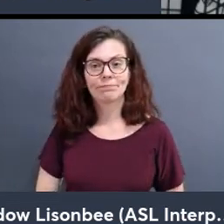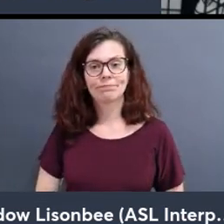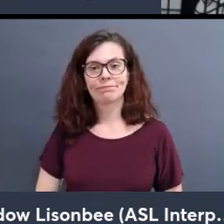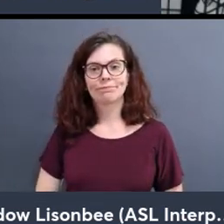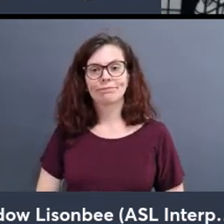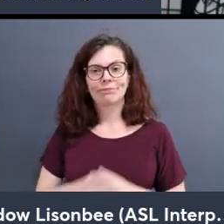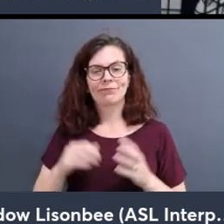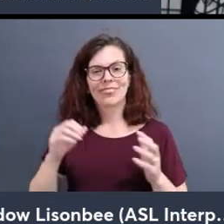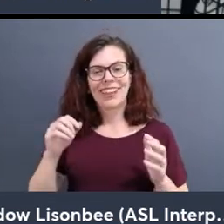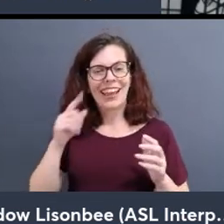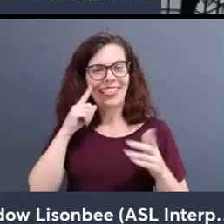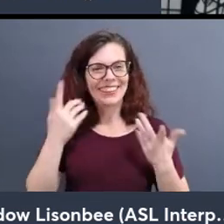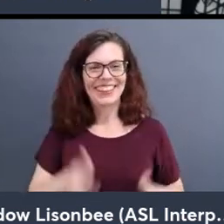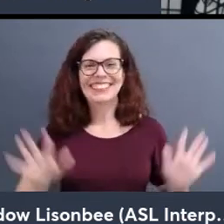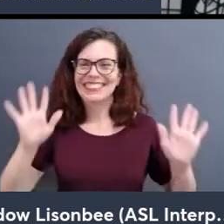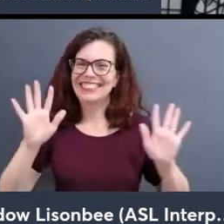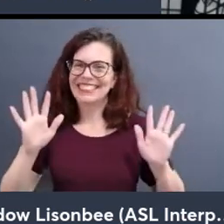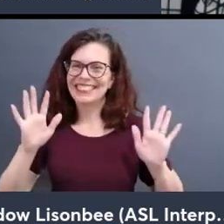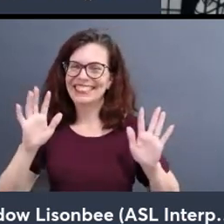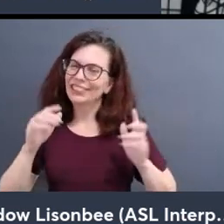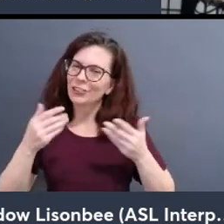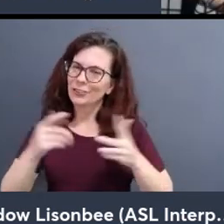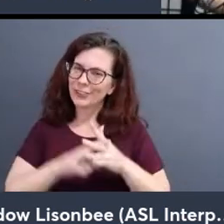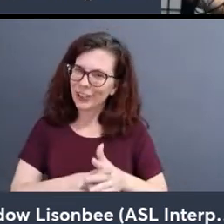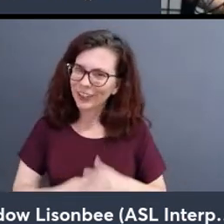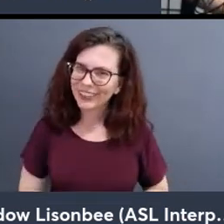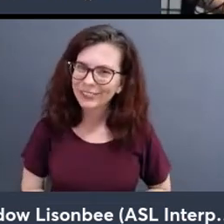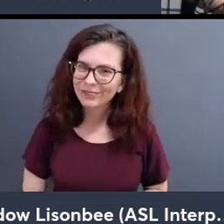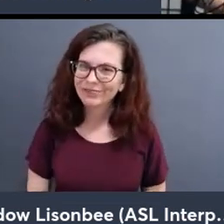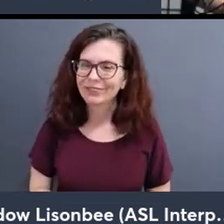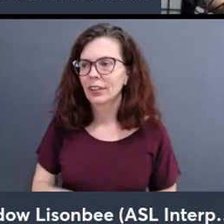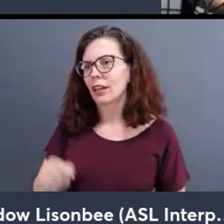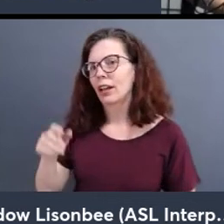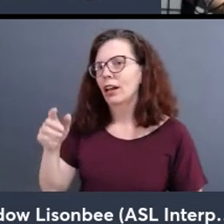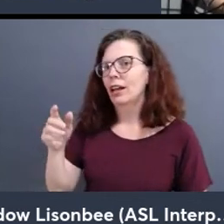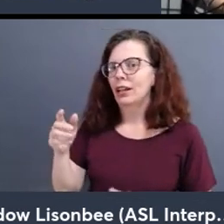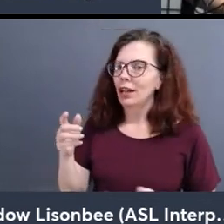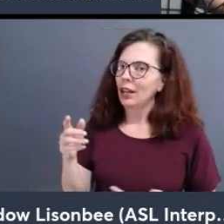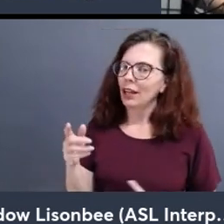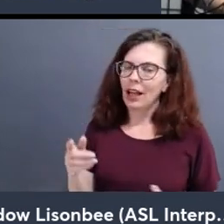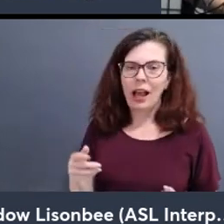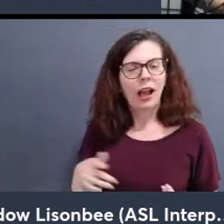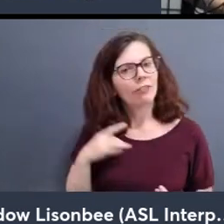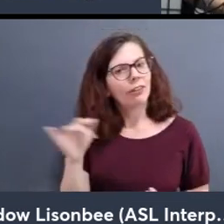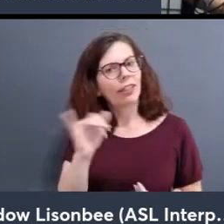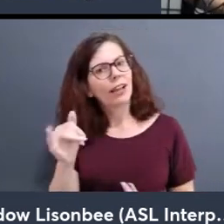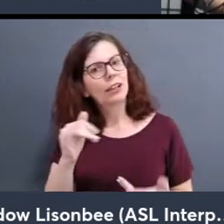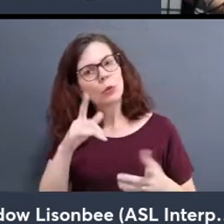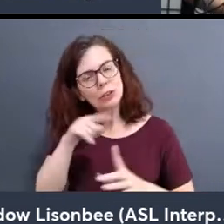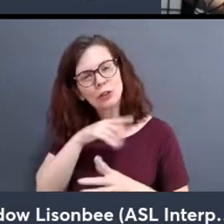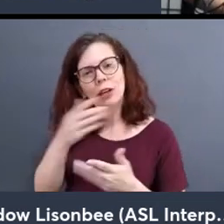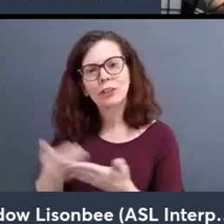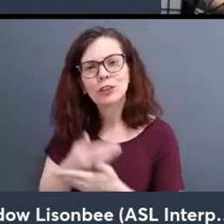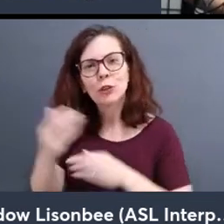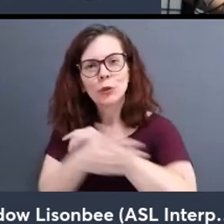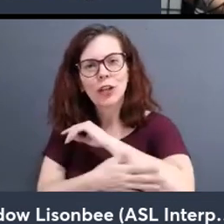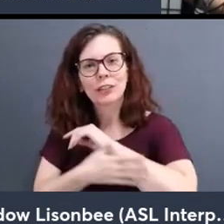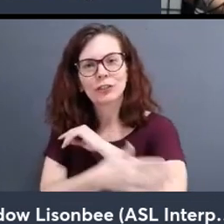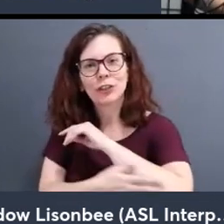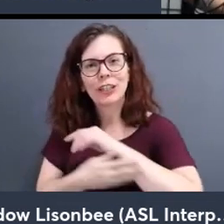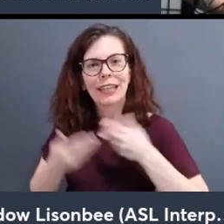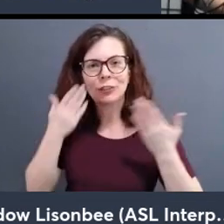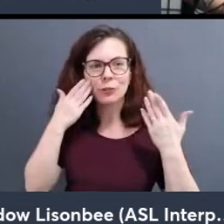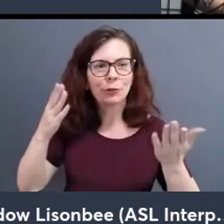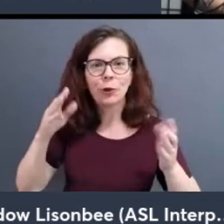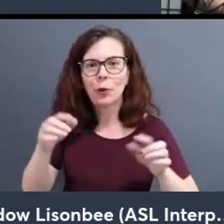So I think that's really where I focus to get started. This was just like I feel like when you go into like a new country and like you don't know the